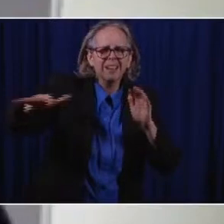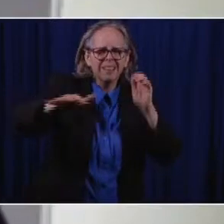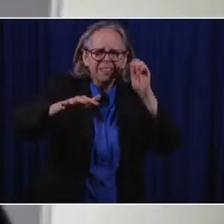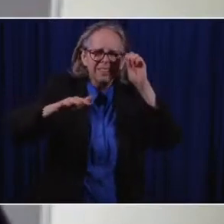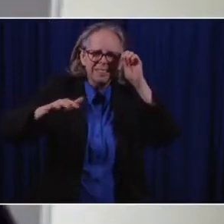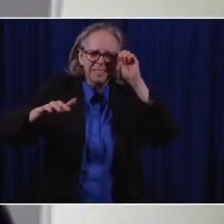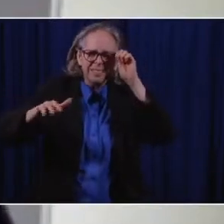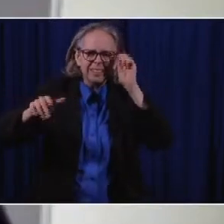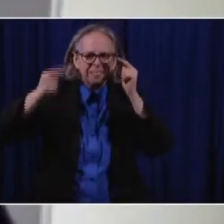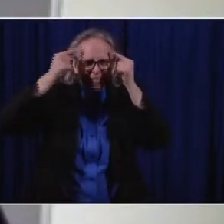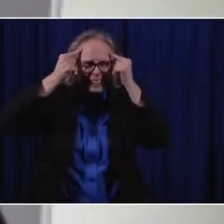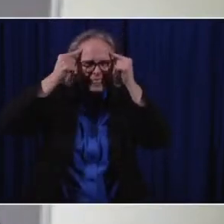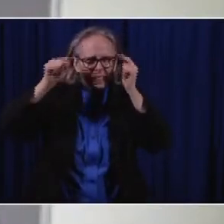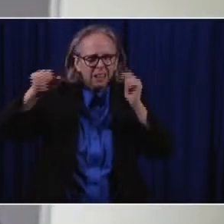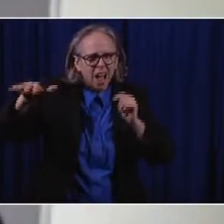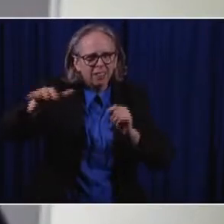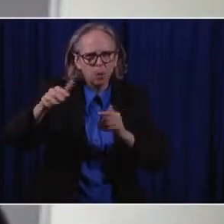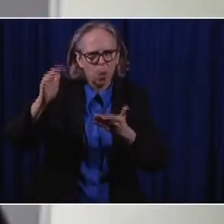limit exposure.